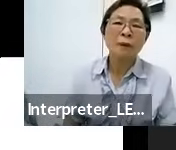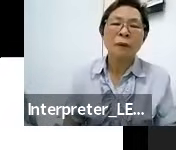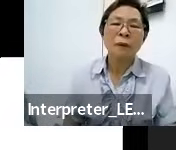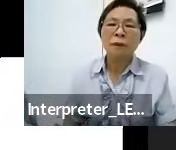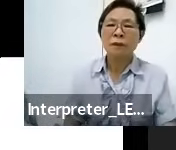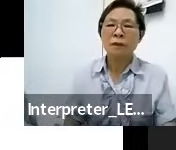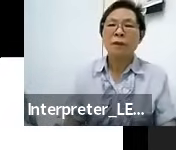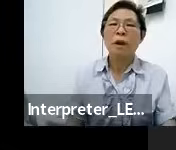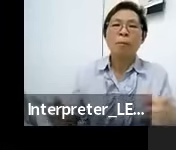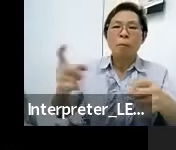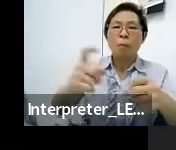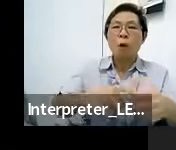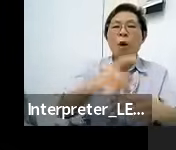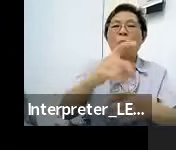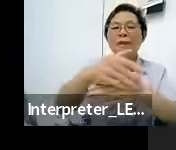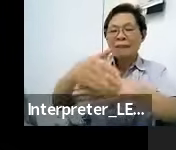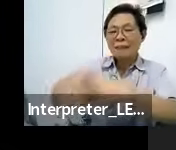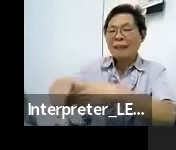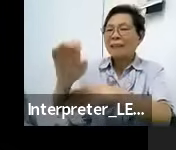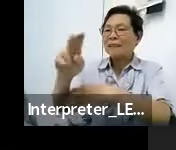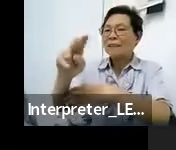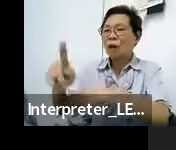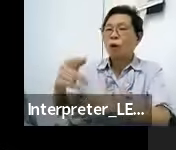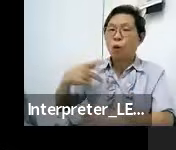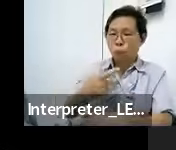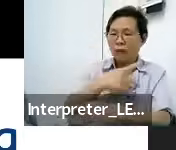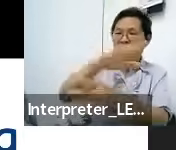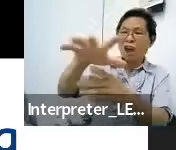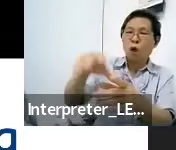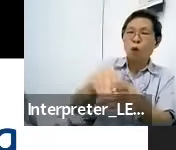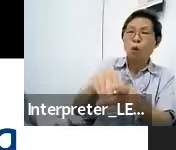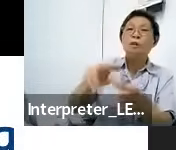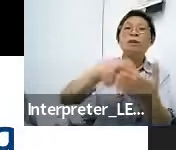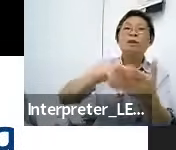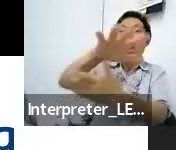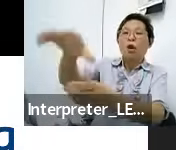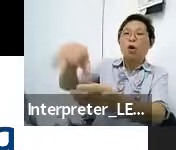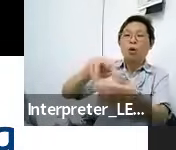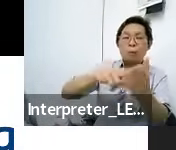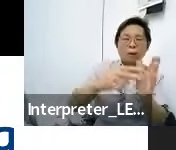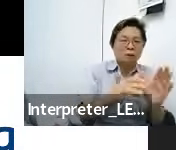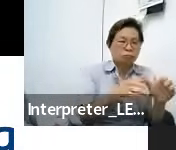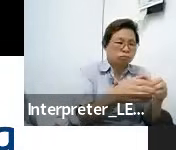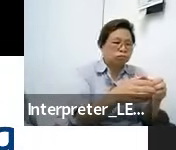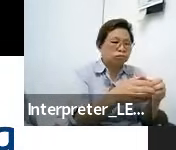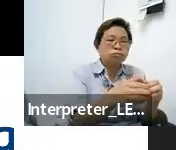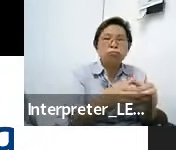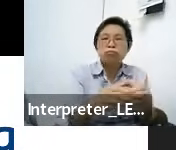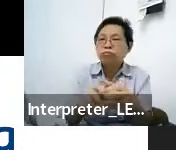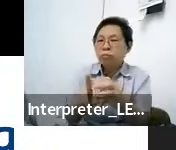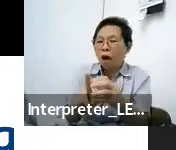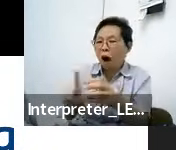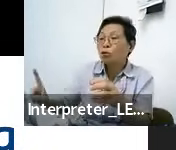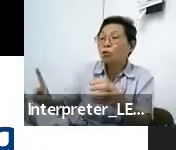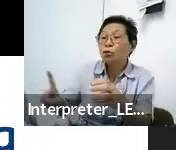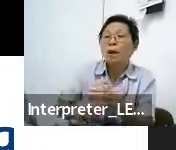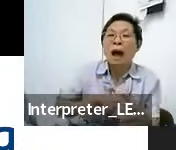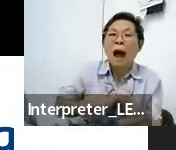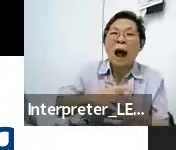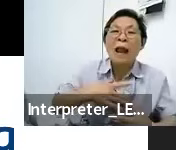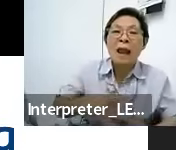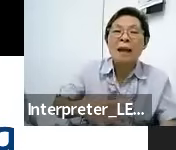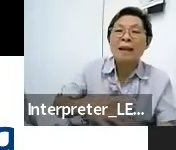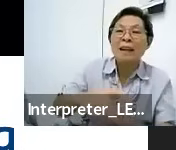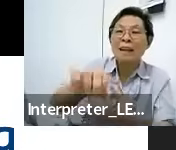Relating to SEN, we have inclusion versus isolation. I like the model about equity, which